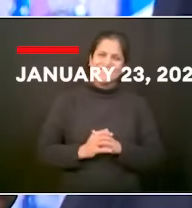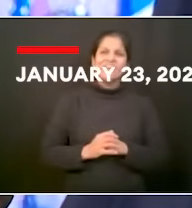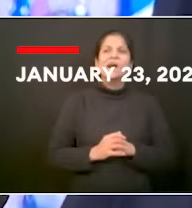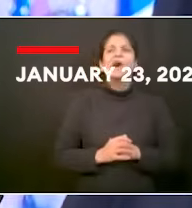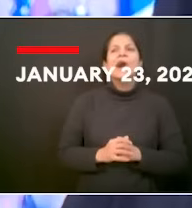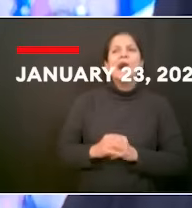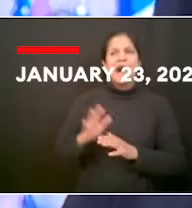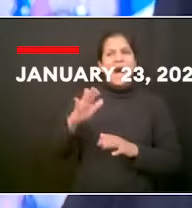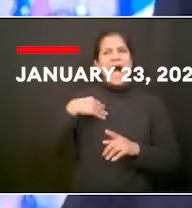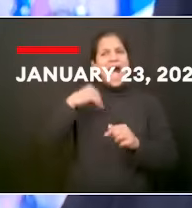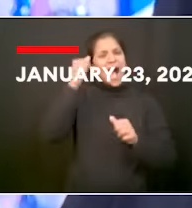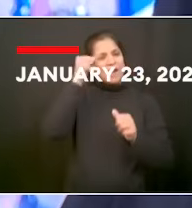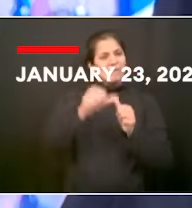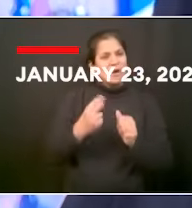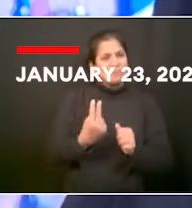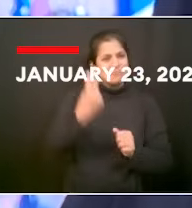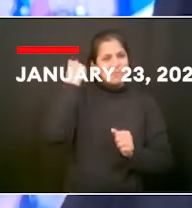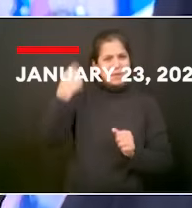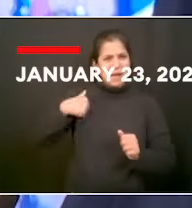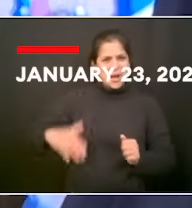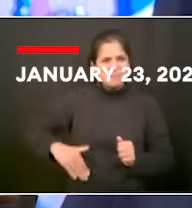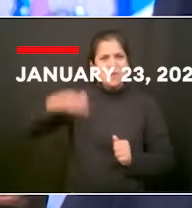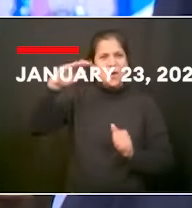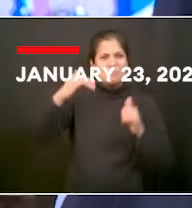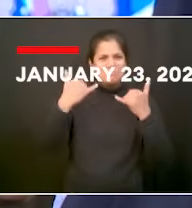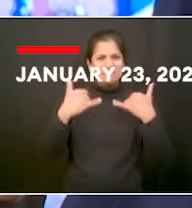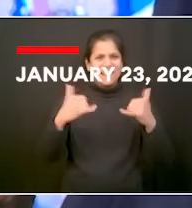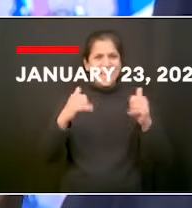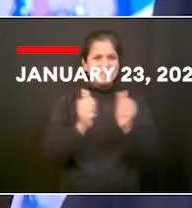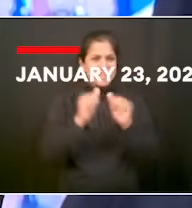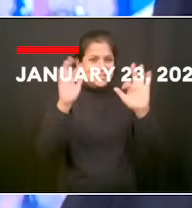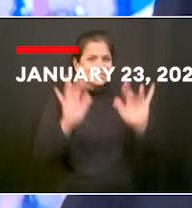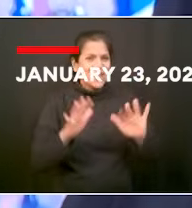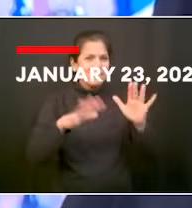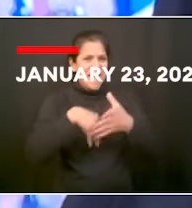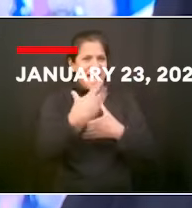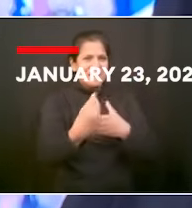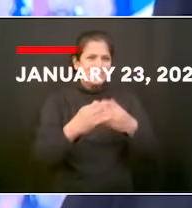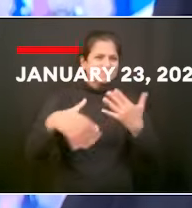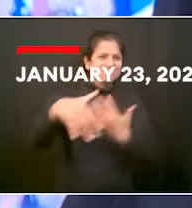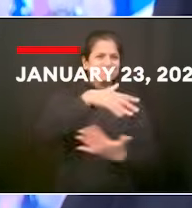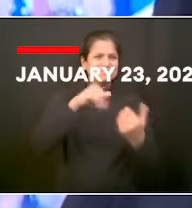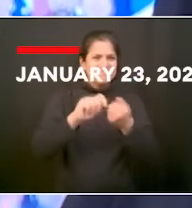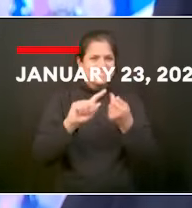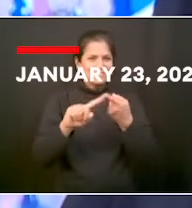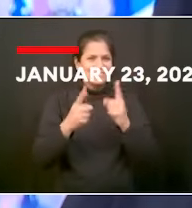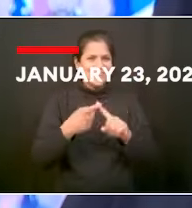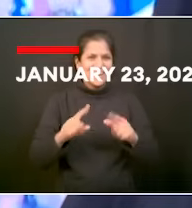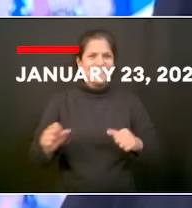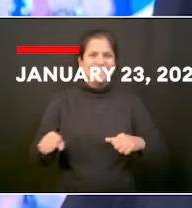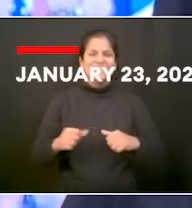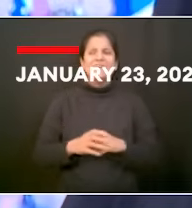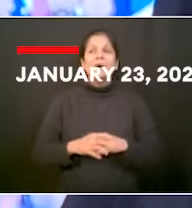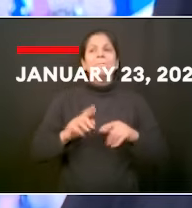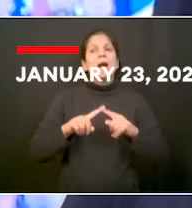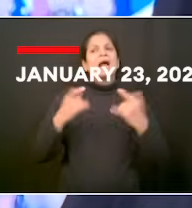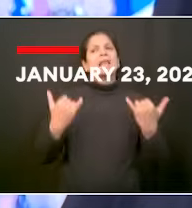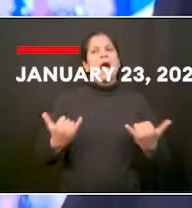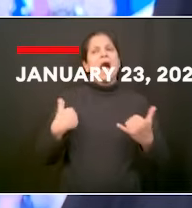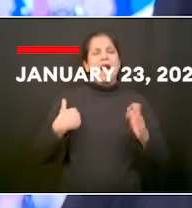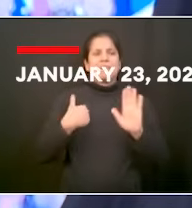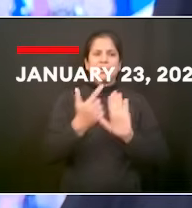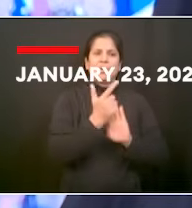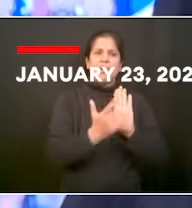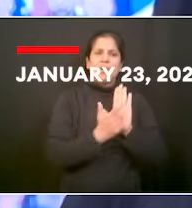New Yorkers, we are also bound by state law that requires 180 days of instruction. And as previous administrations have added